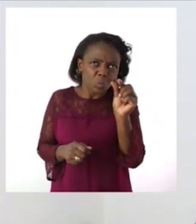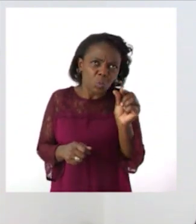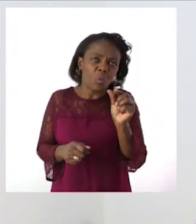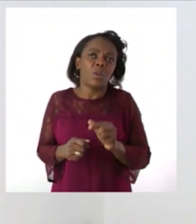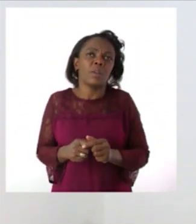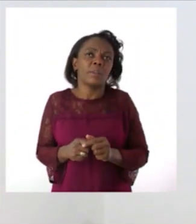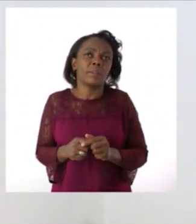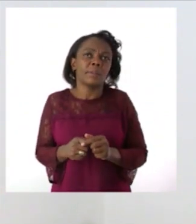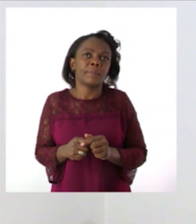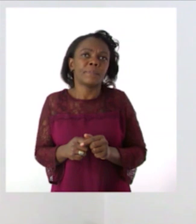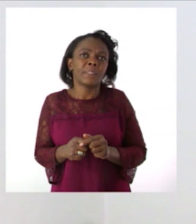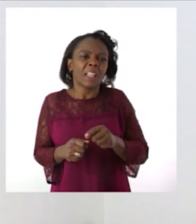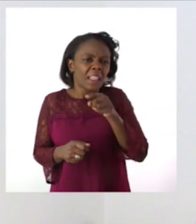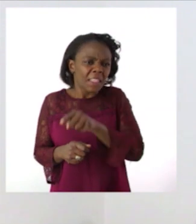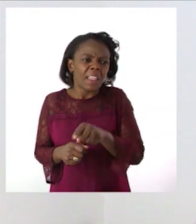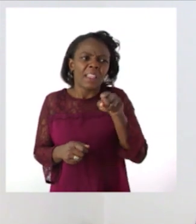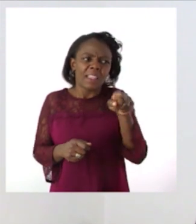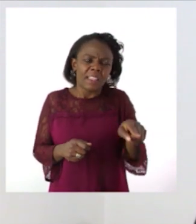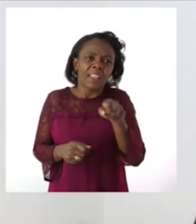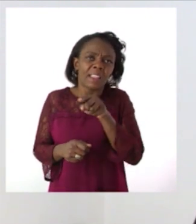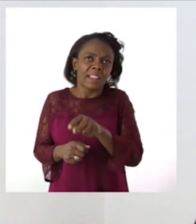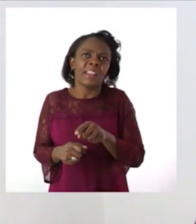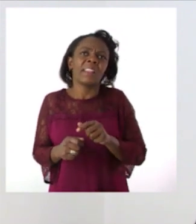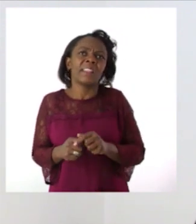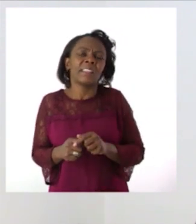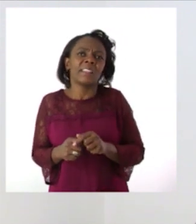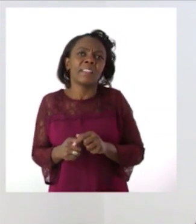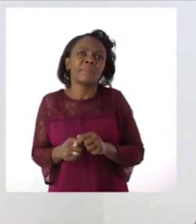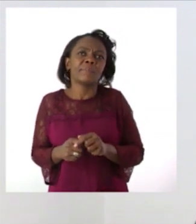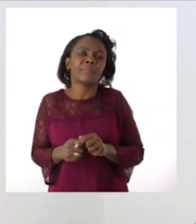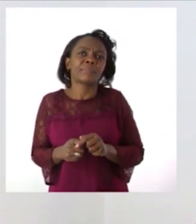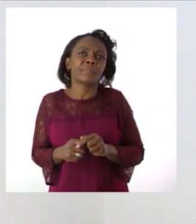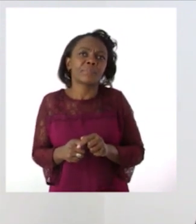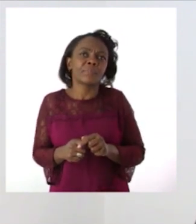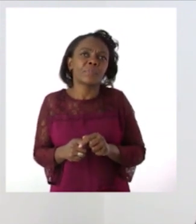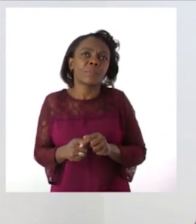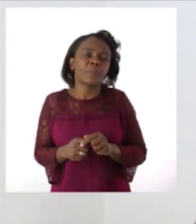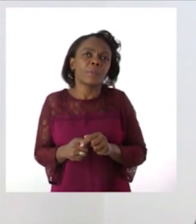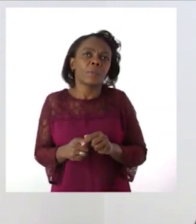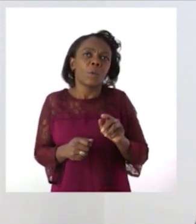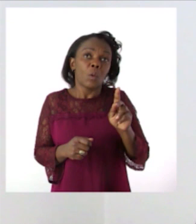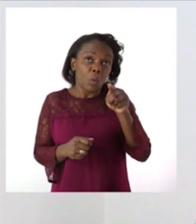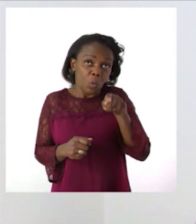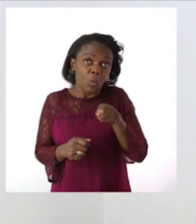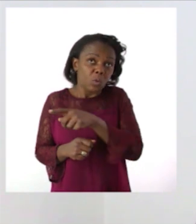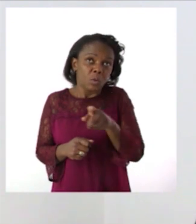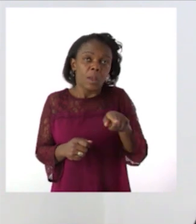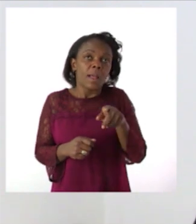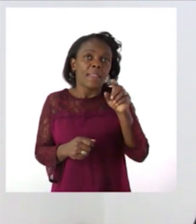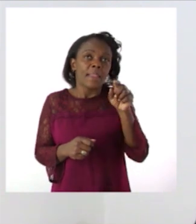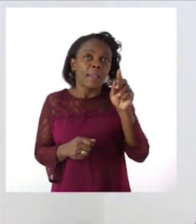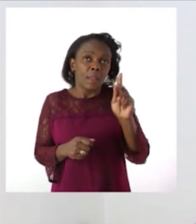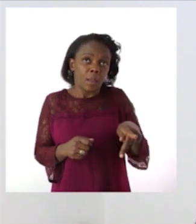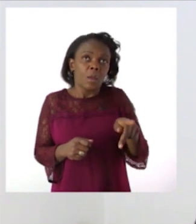for me to say he, a she, or a I. All right. So those are the pronouns. They replaces our